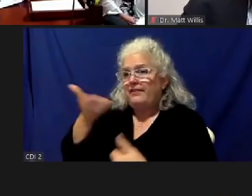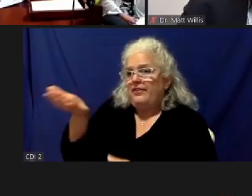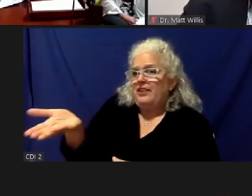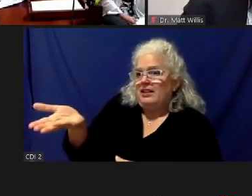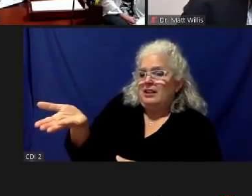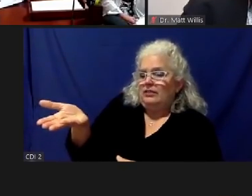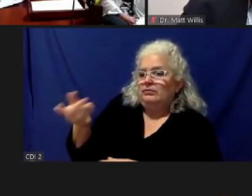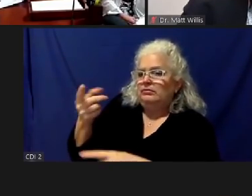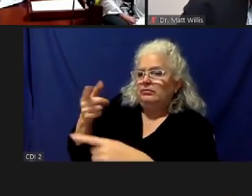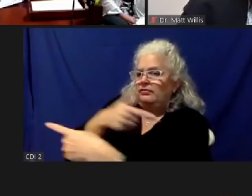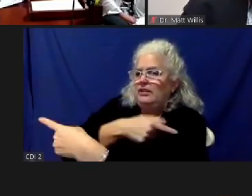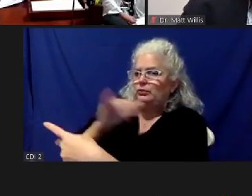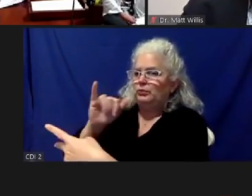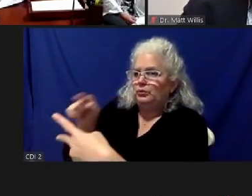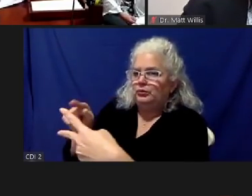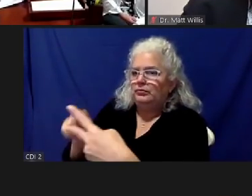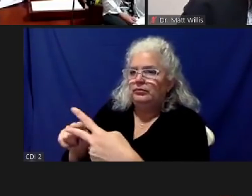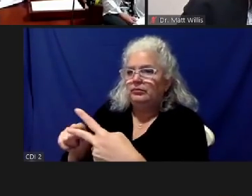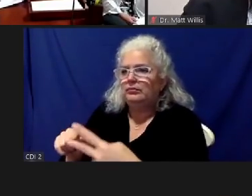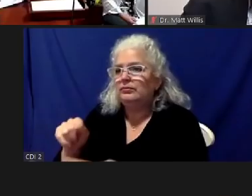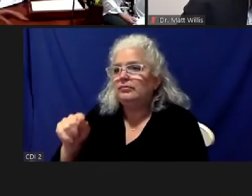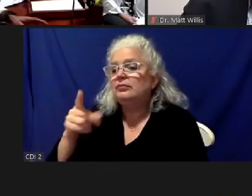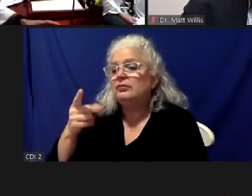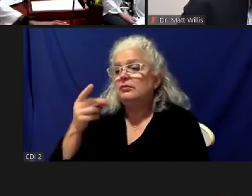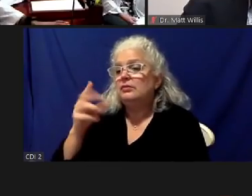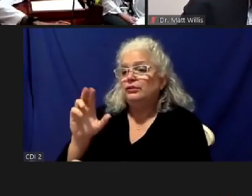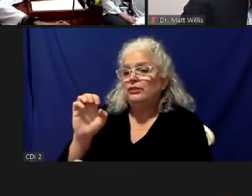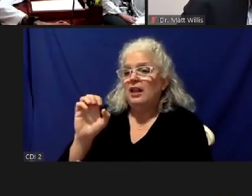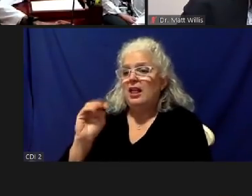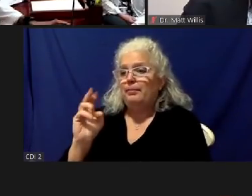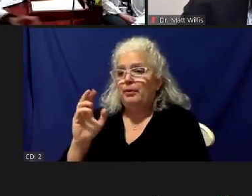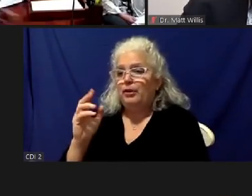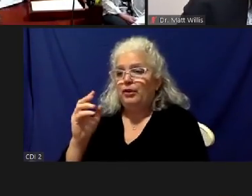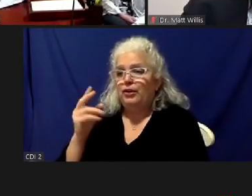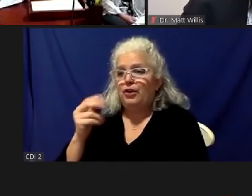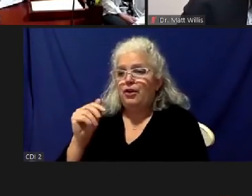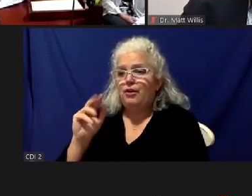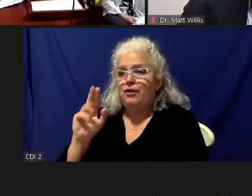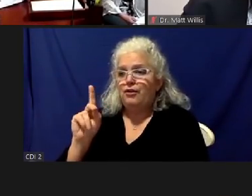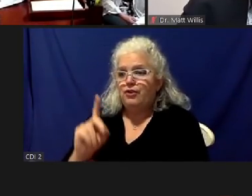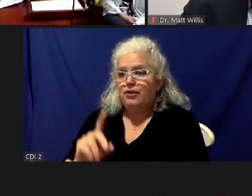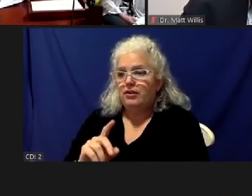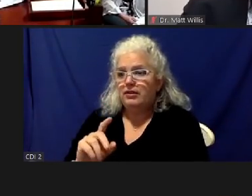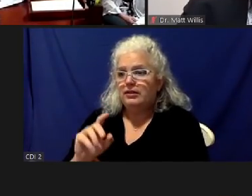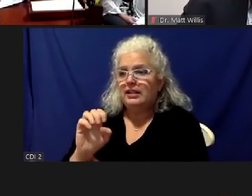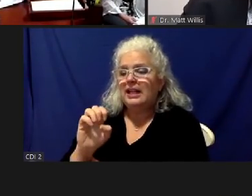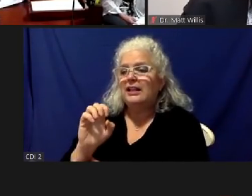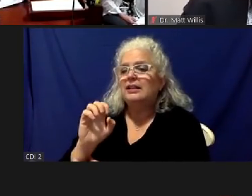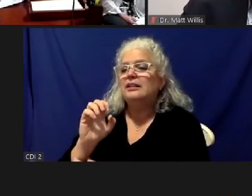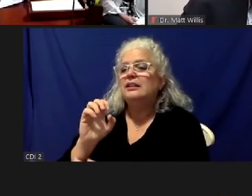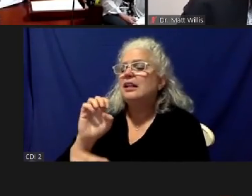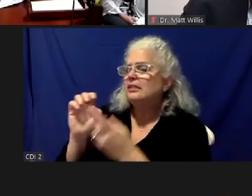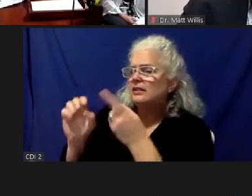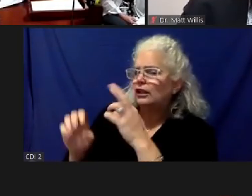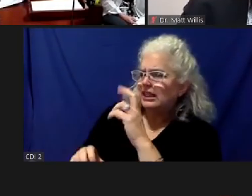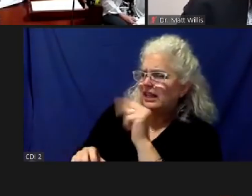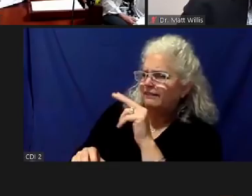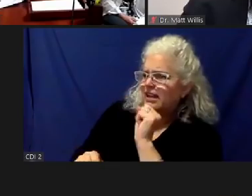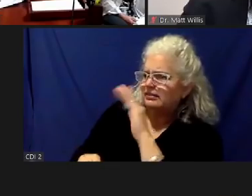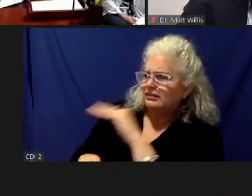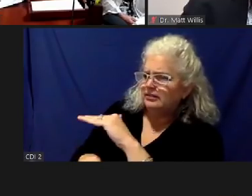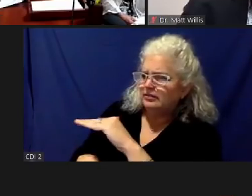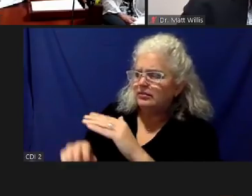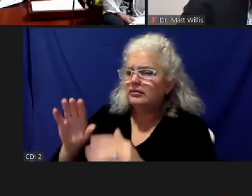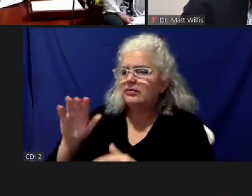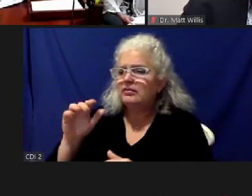Dr. Everhart had mentioned, it's so important that, that the clinical partners are really